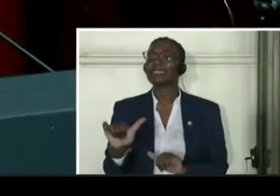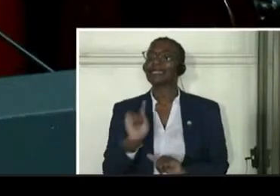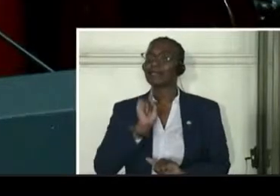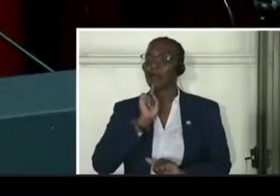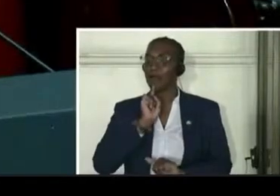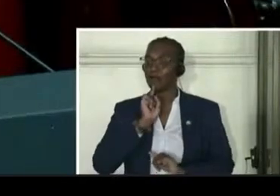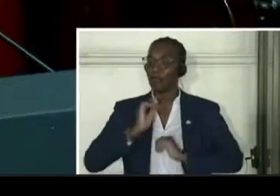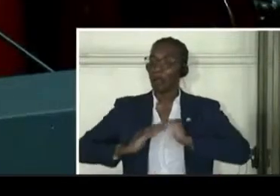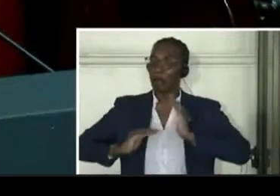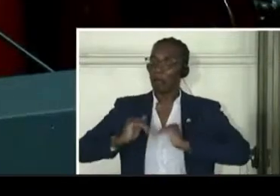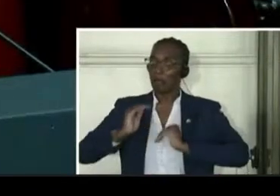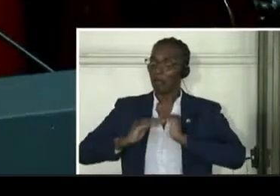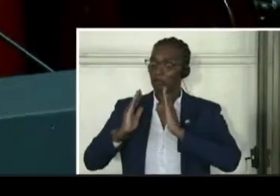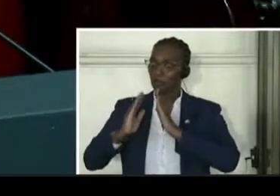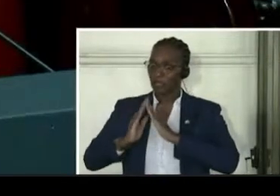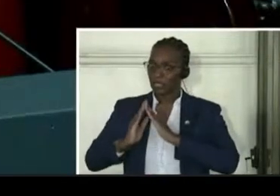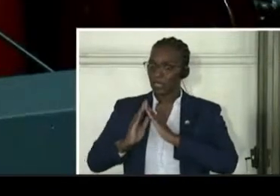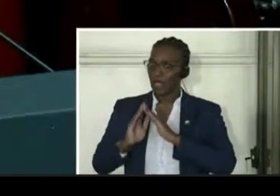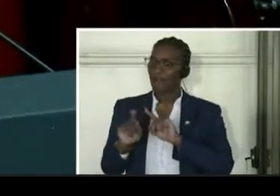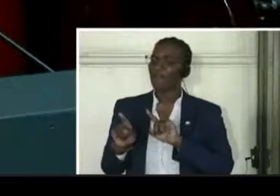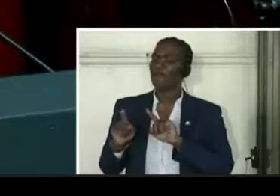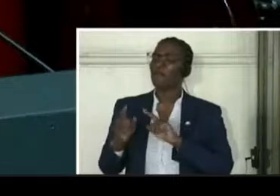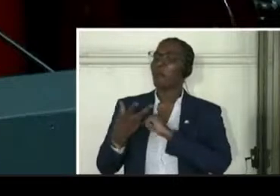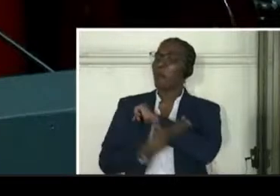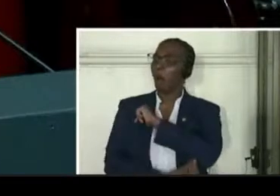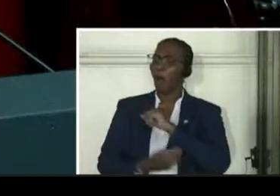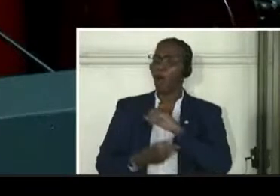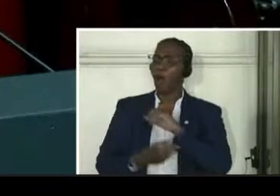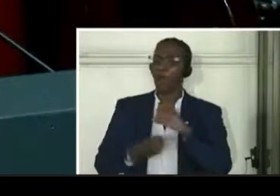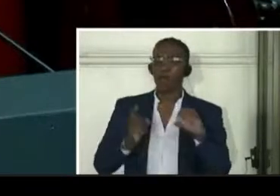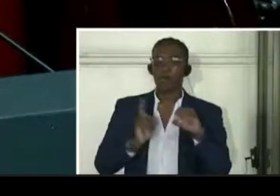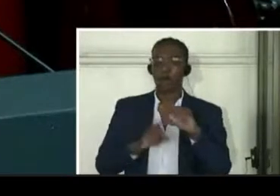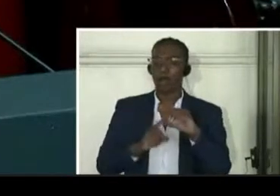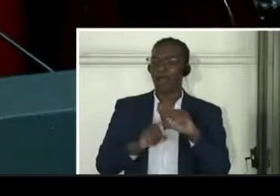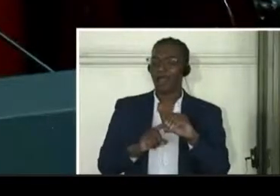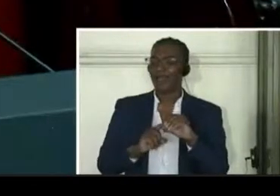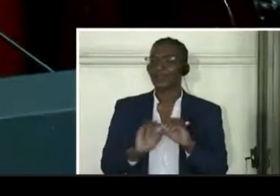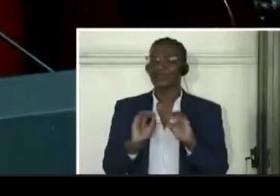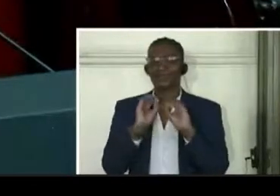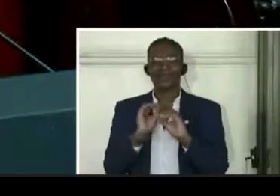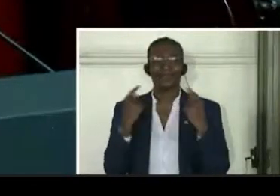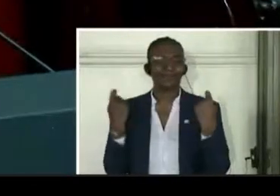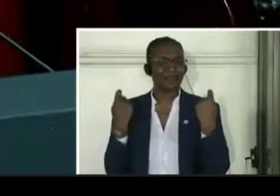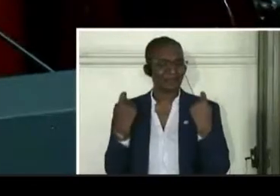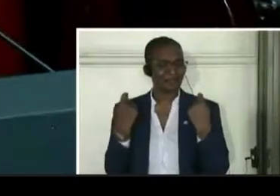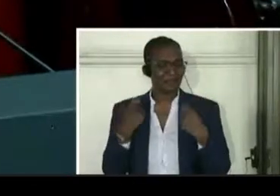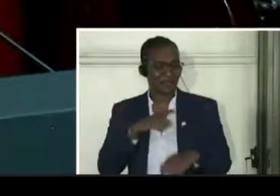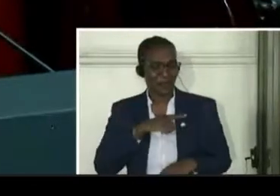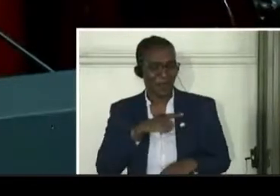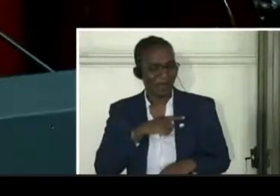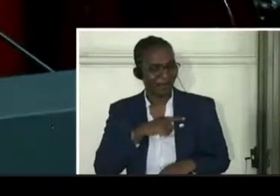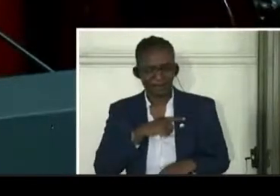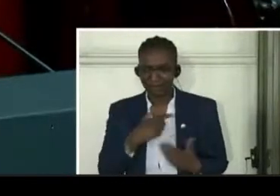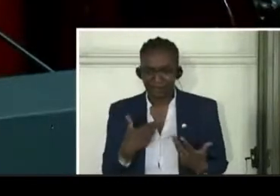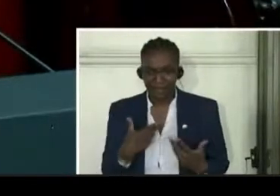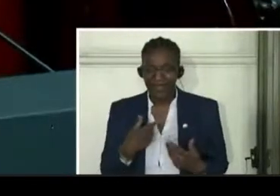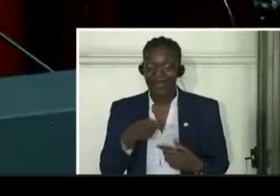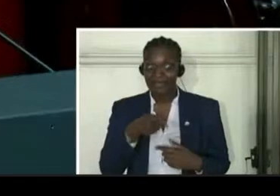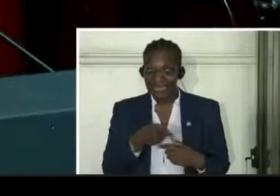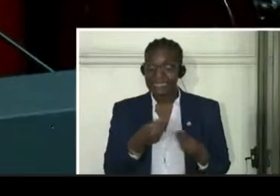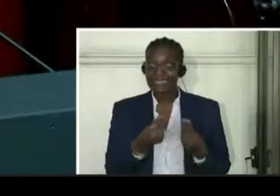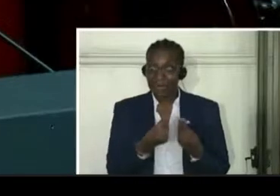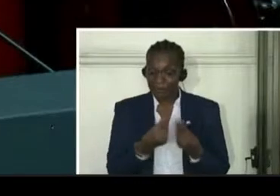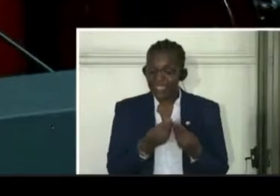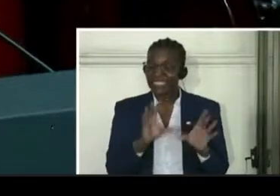6,000 houses of very poor quality, this is nothing to celebrate. And it's something that